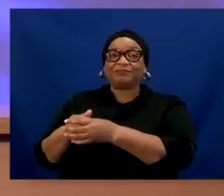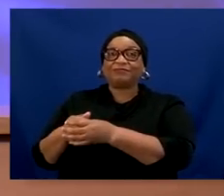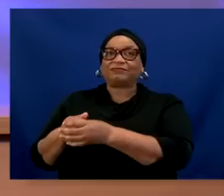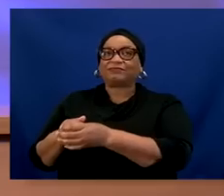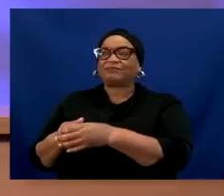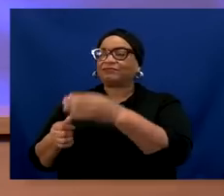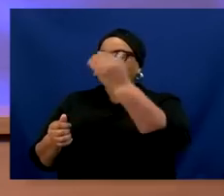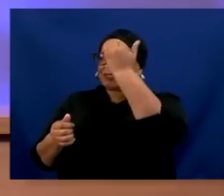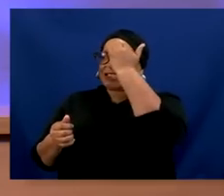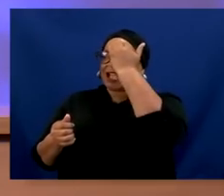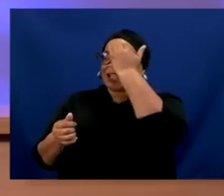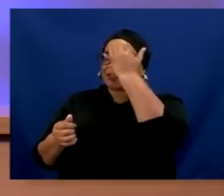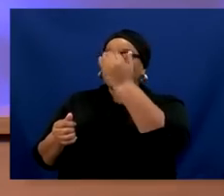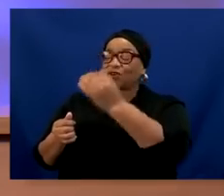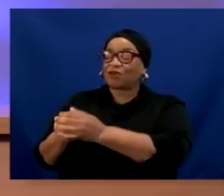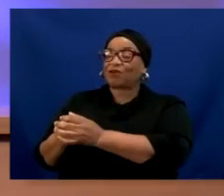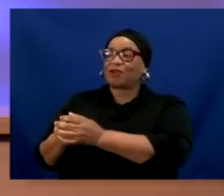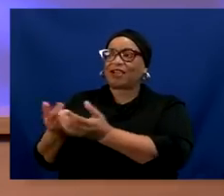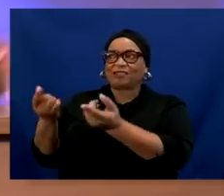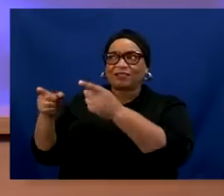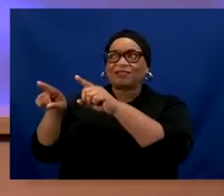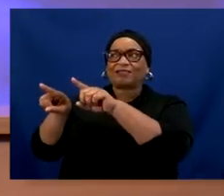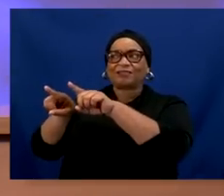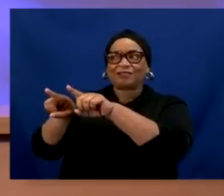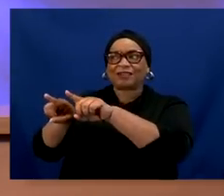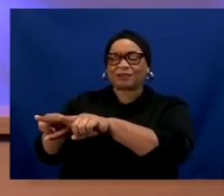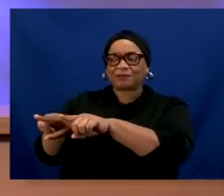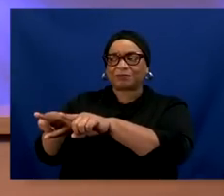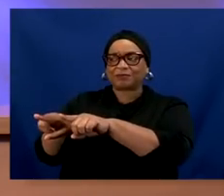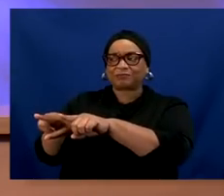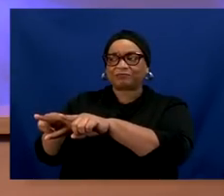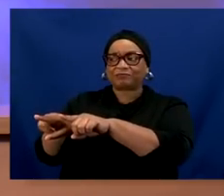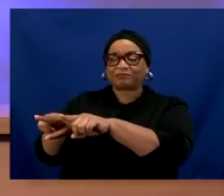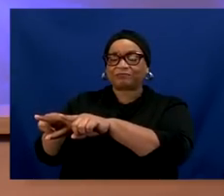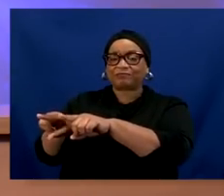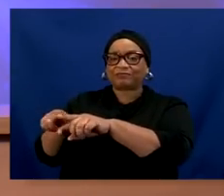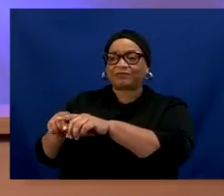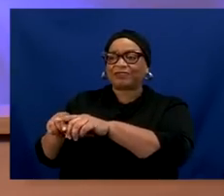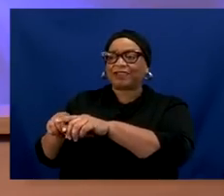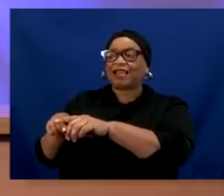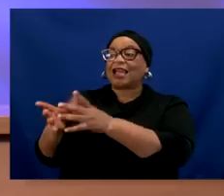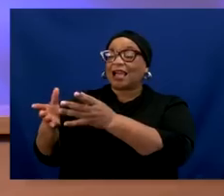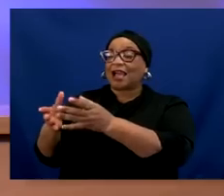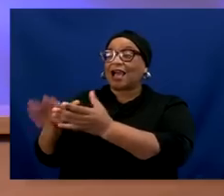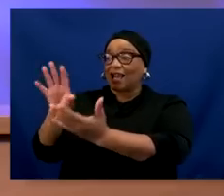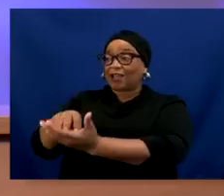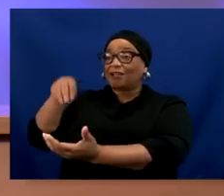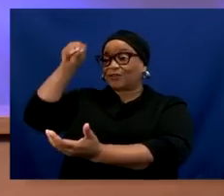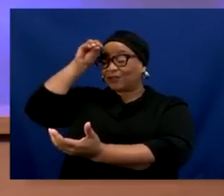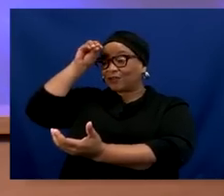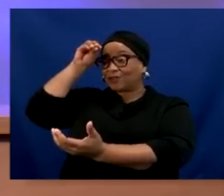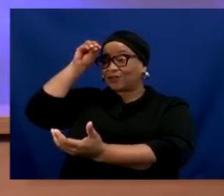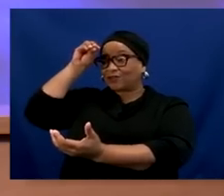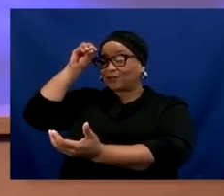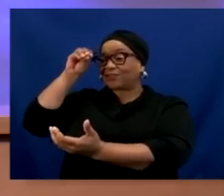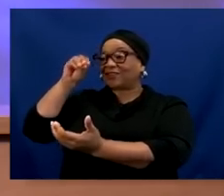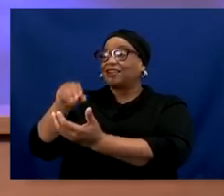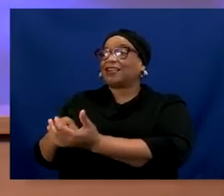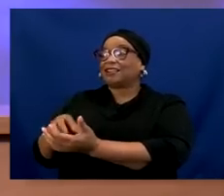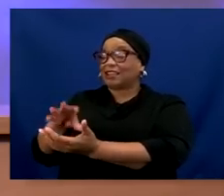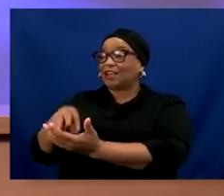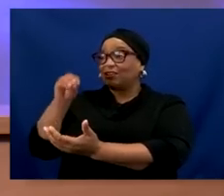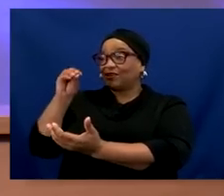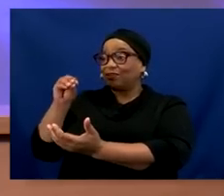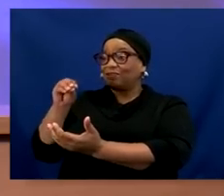I know how things are supposed to operate. I went to class. I learned the biology lessons. I